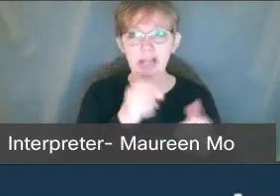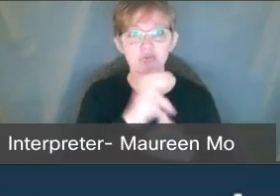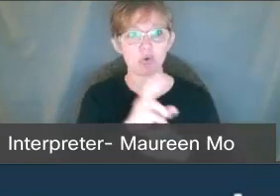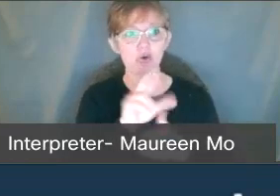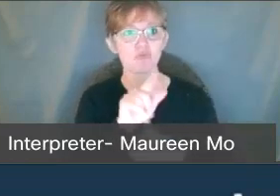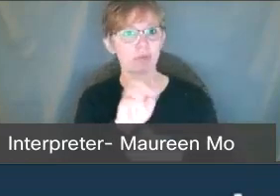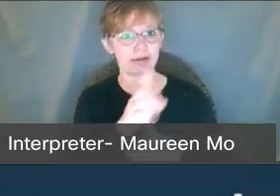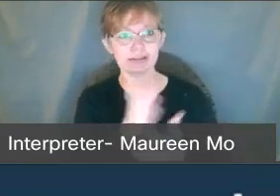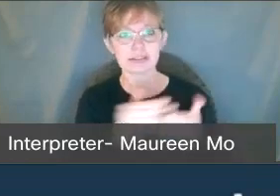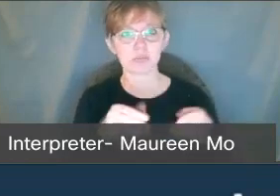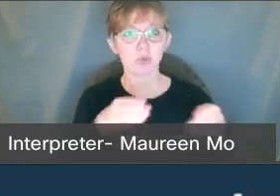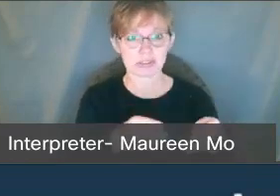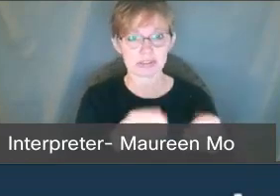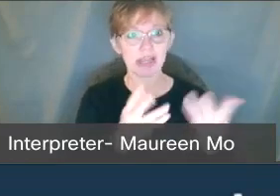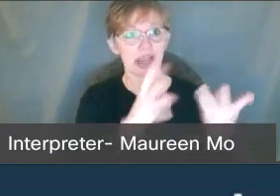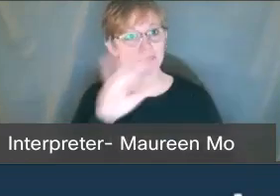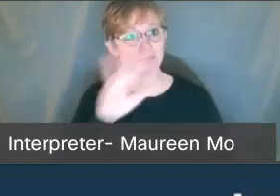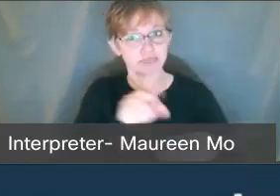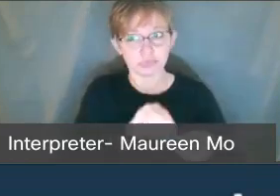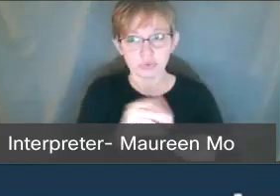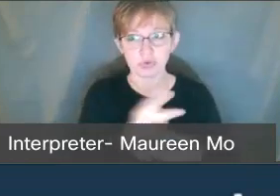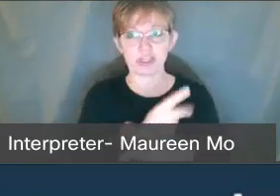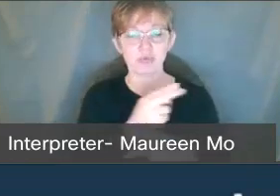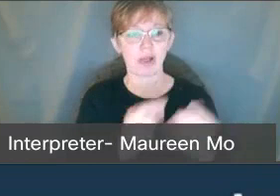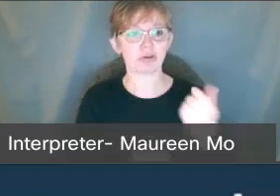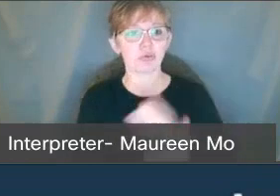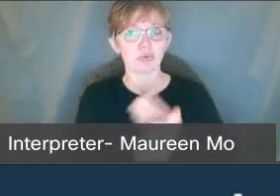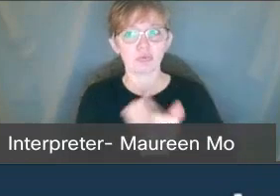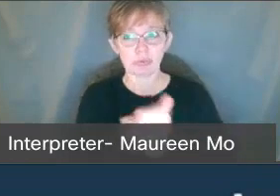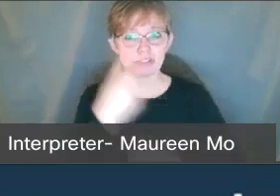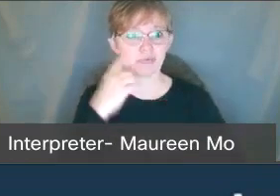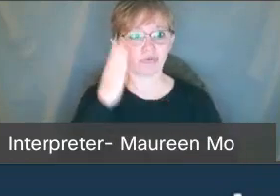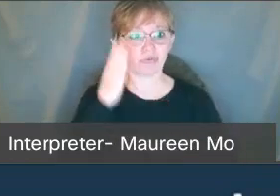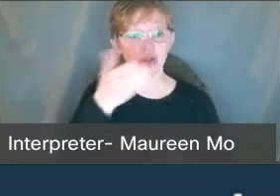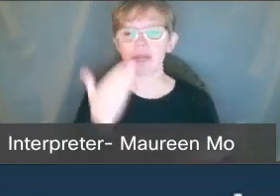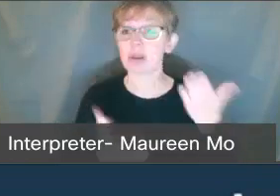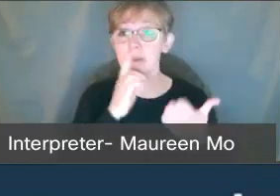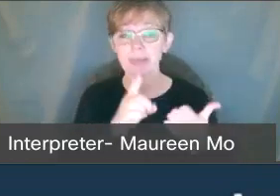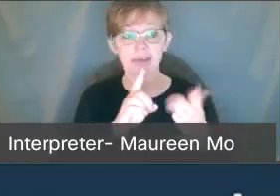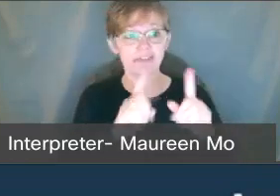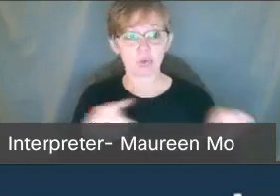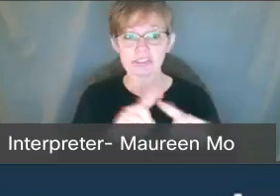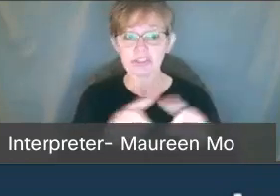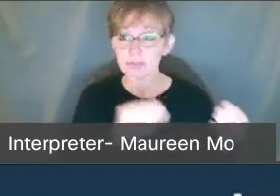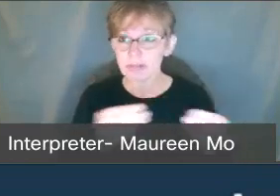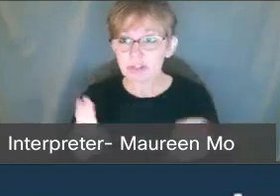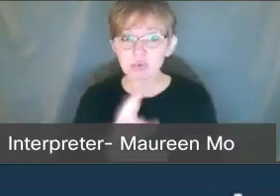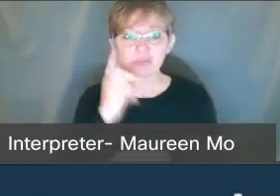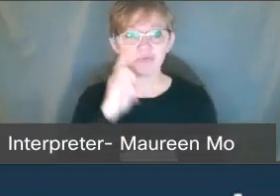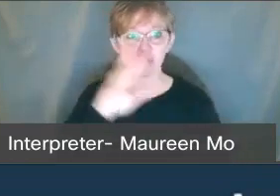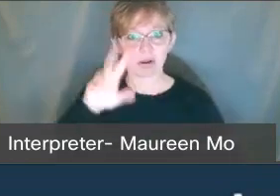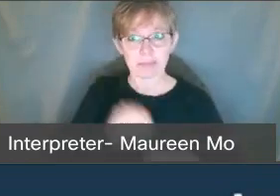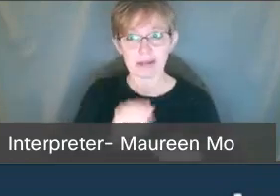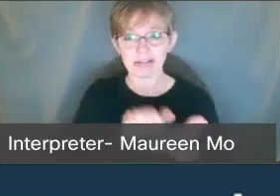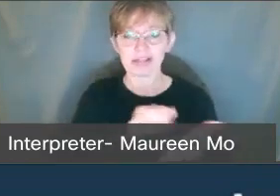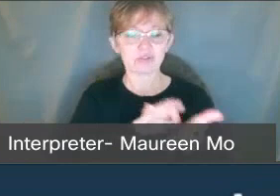of risk to the future. There might be various methods that are used to combine and produce the score. It might go anywhere from a simple